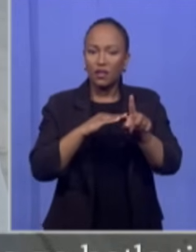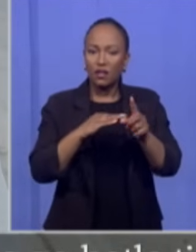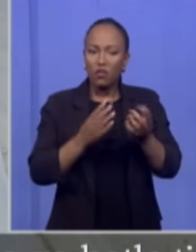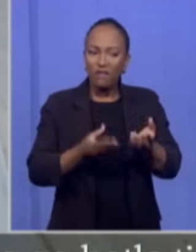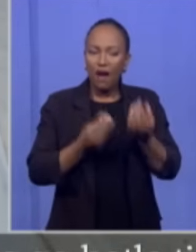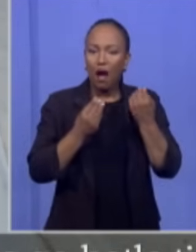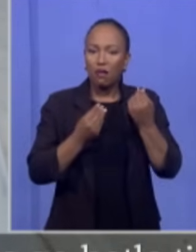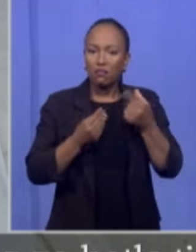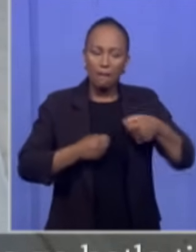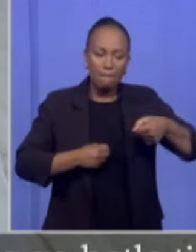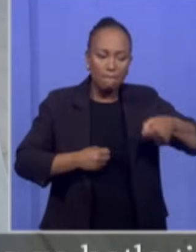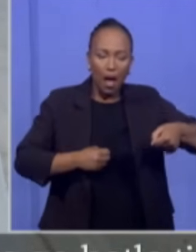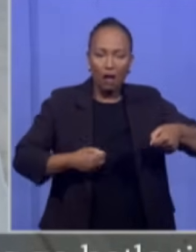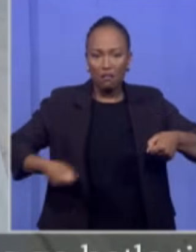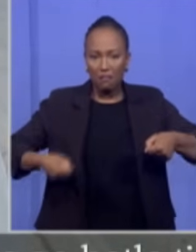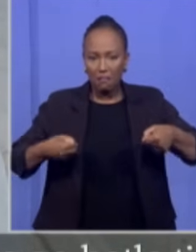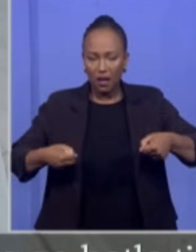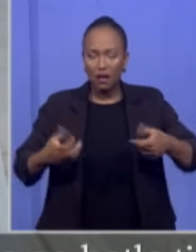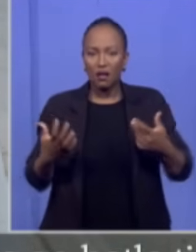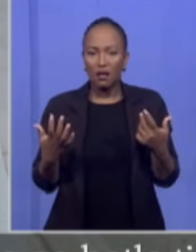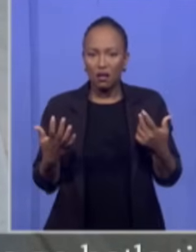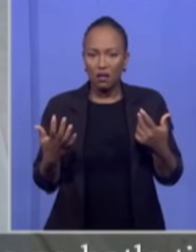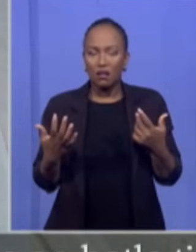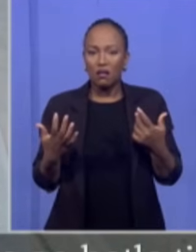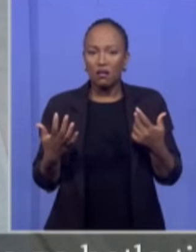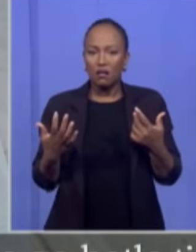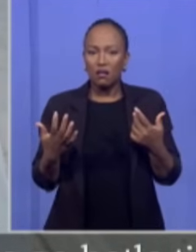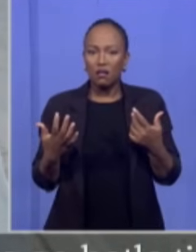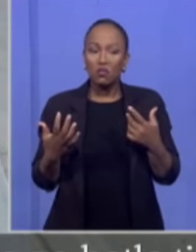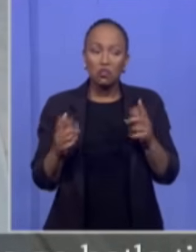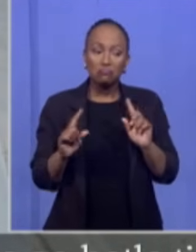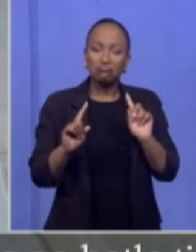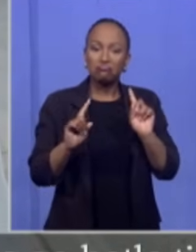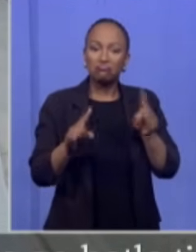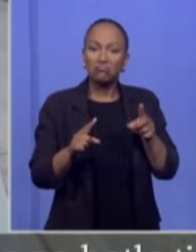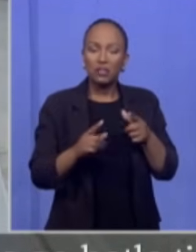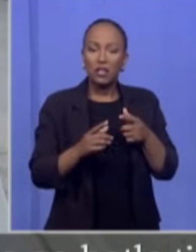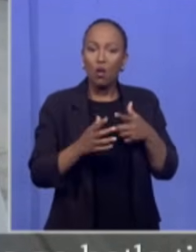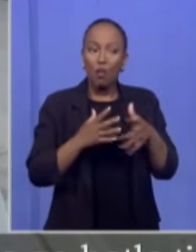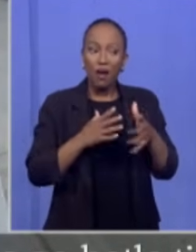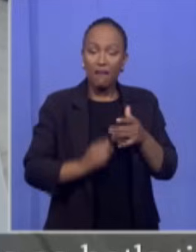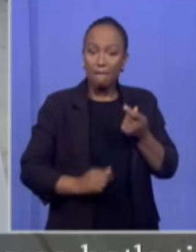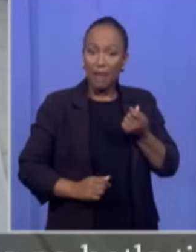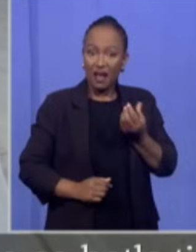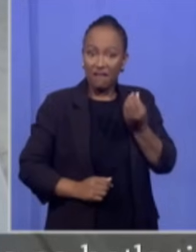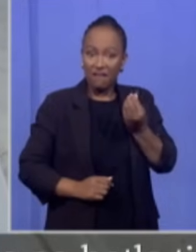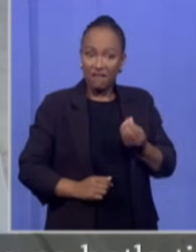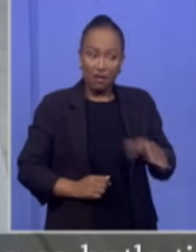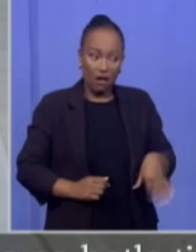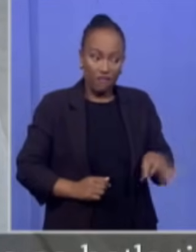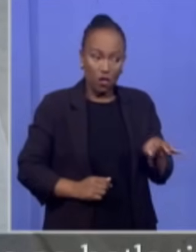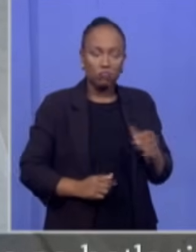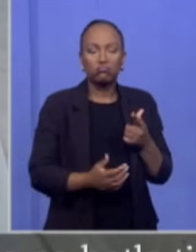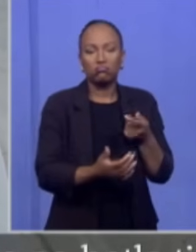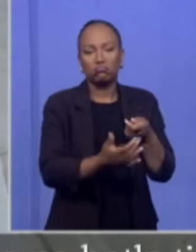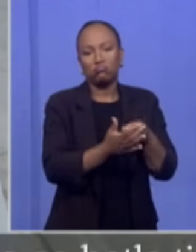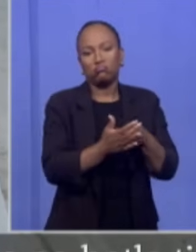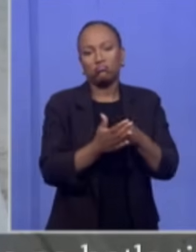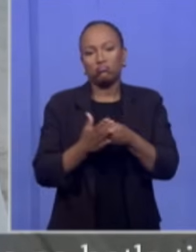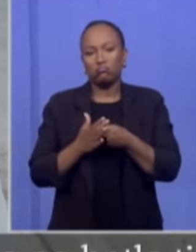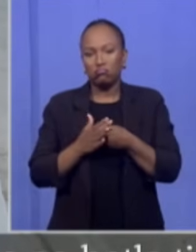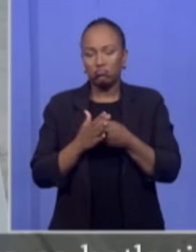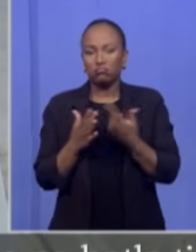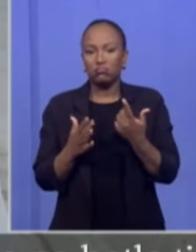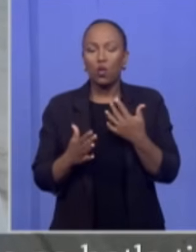here. According to it, you carry what you afford, not overload, not what you afford. And we